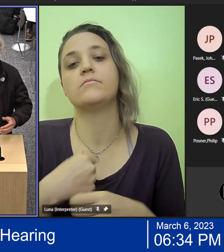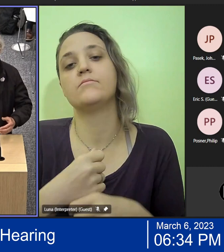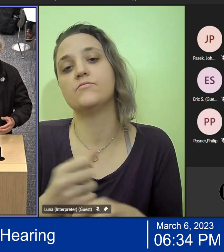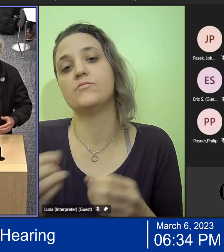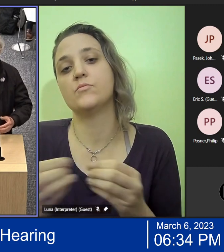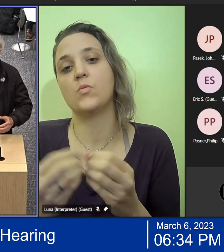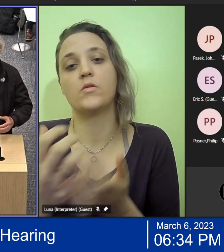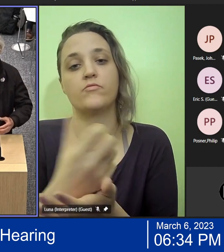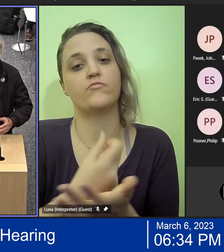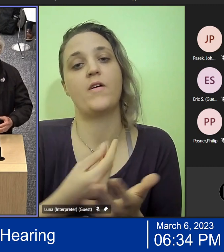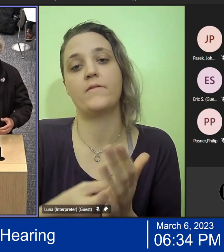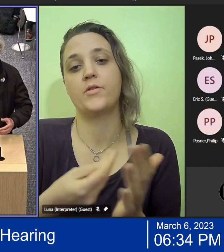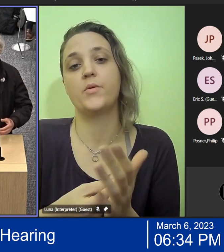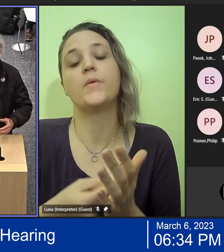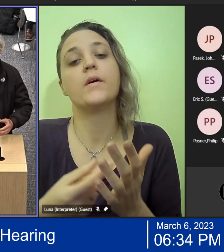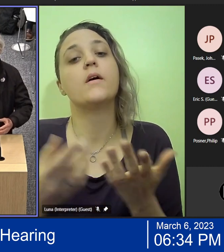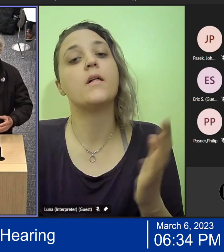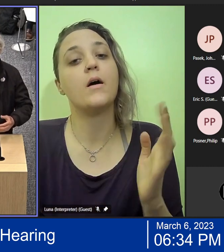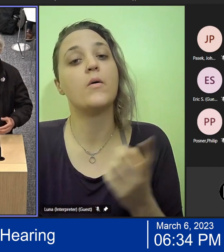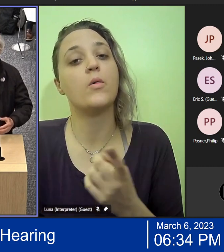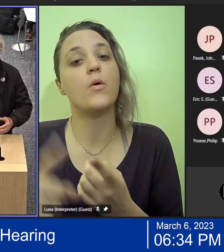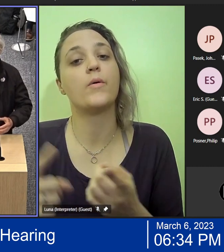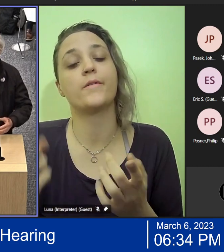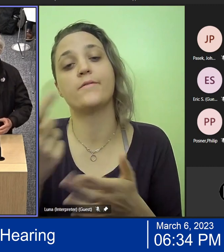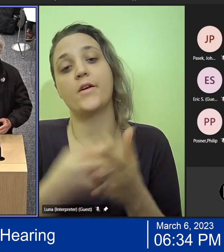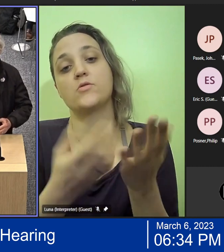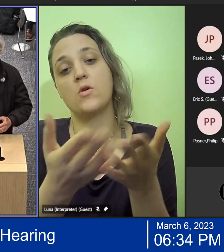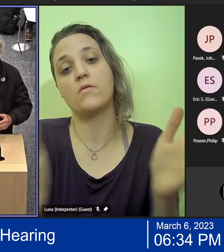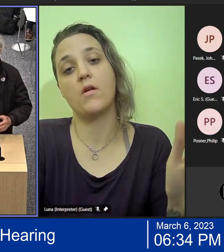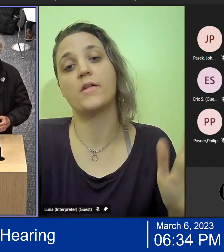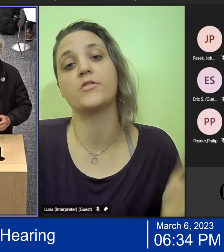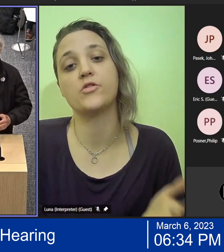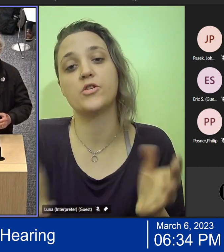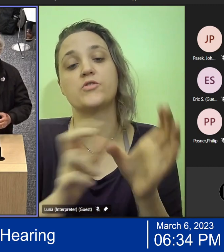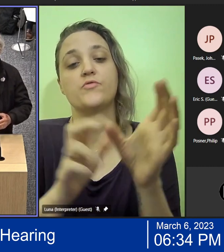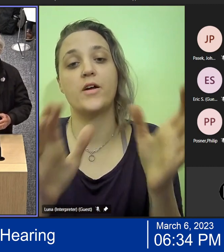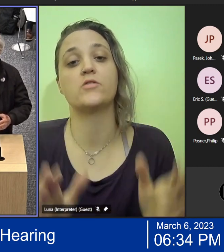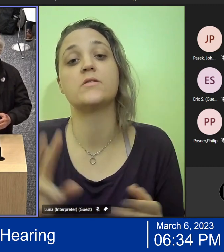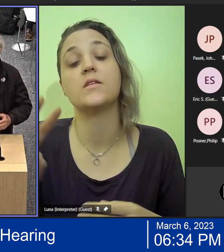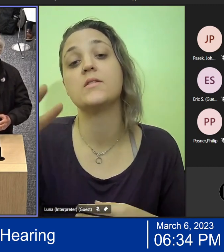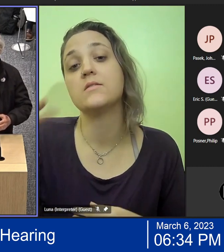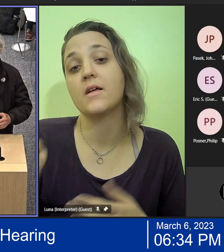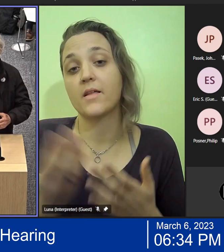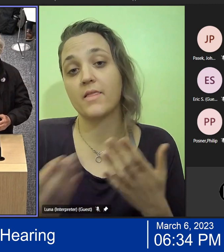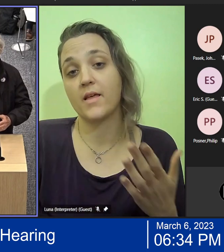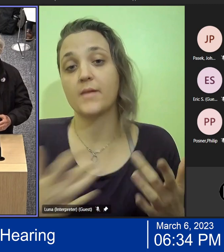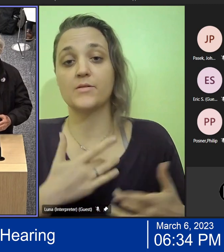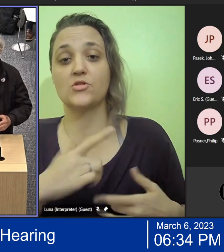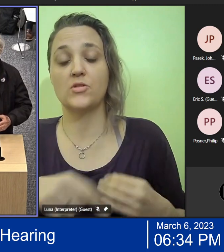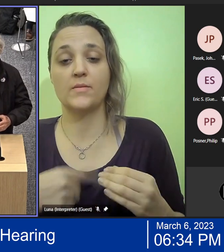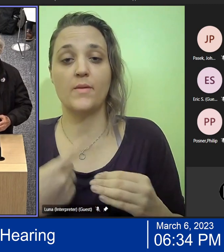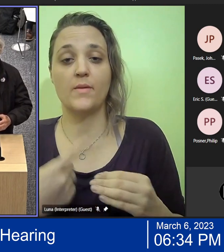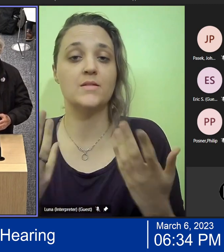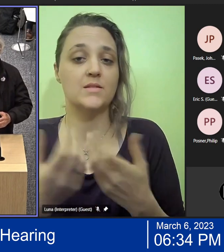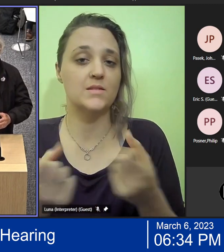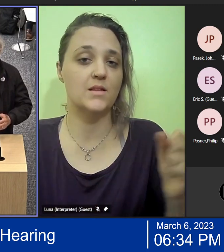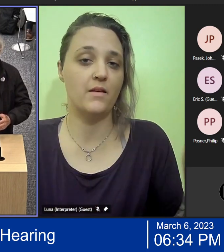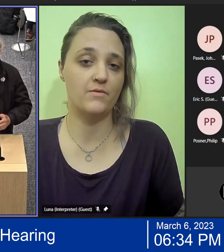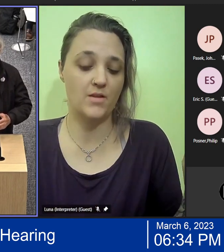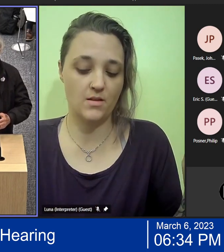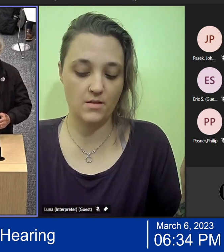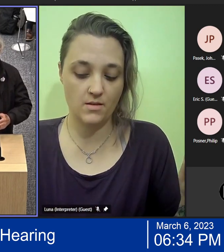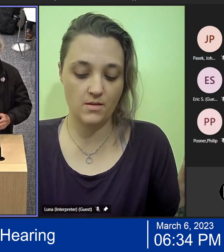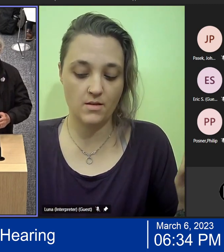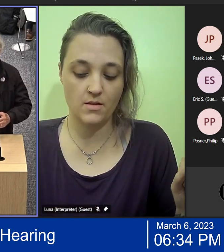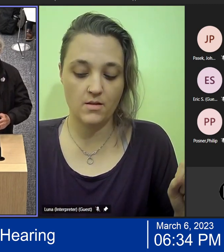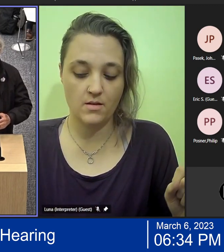is. I think that will help generate more revenue, allow lower fares overall, and encourage ridership. The second thing is I'm